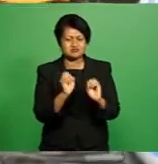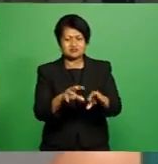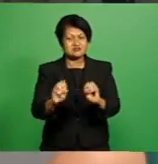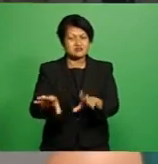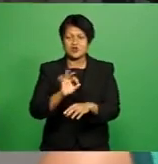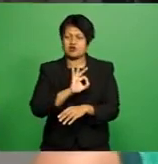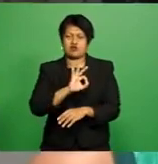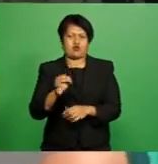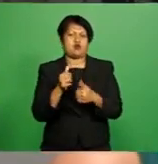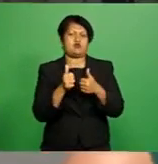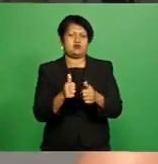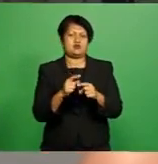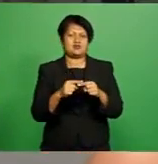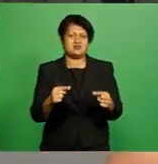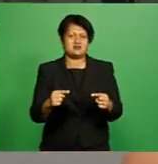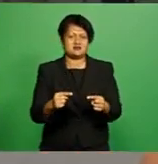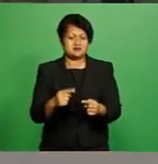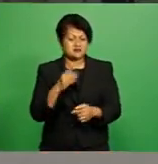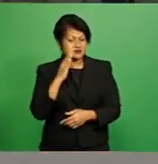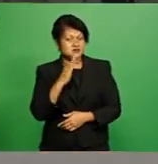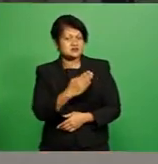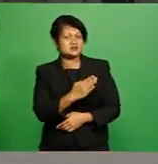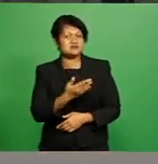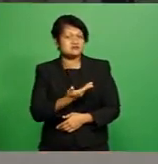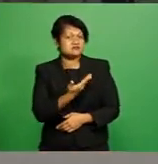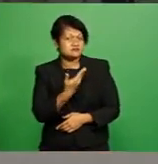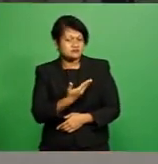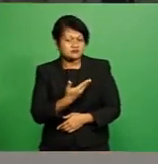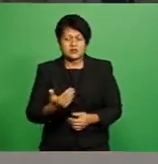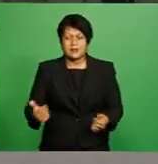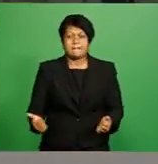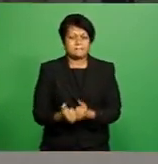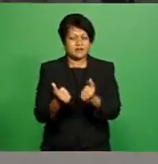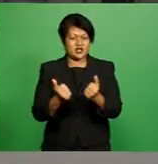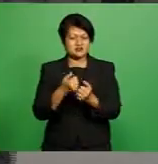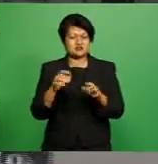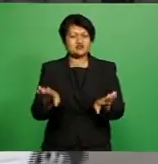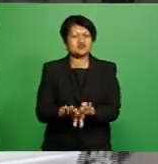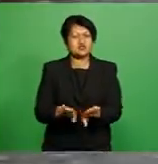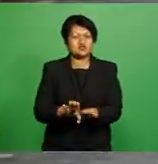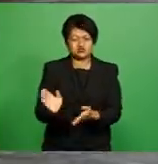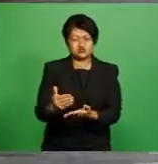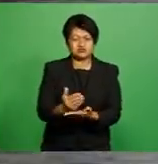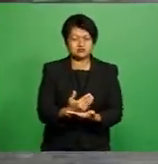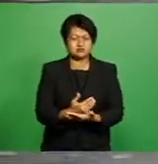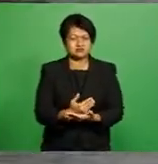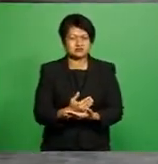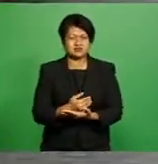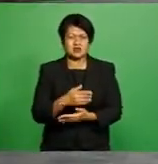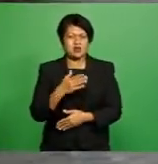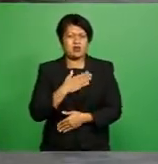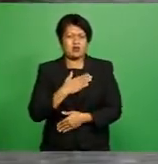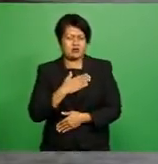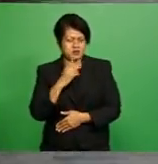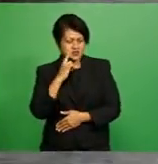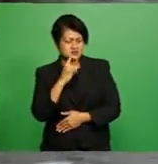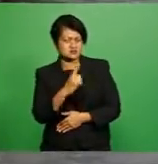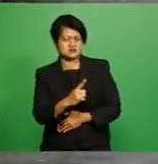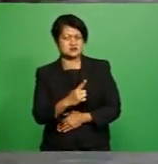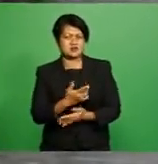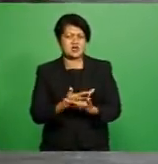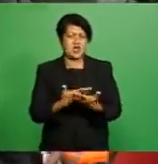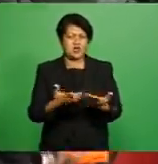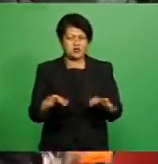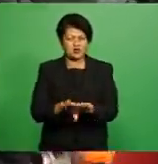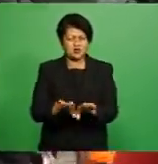can see, there's a lot of rubbish that we managed to collect, so simple thing as throwing rubbish inside the rubbish bin. Beer